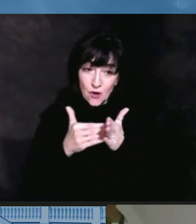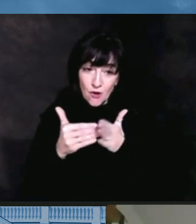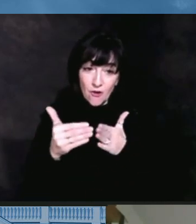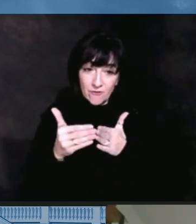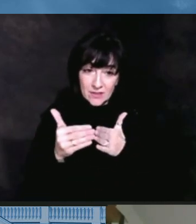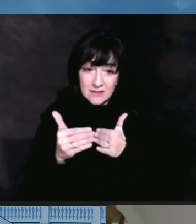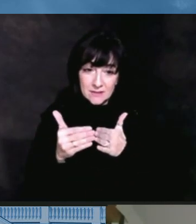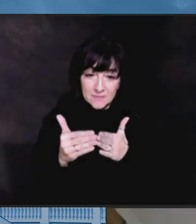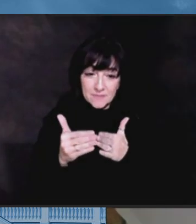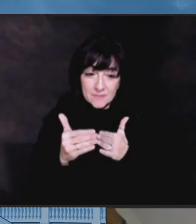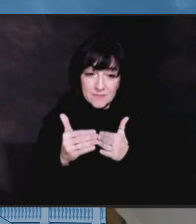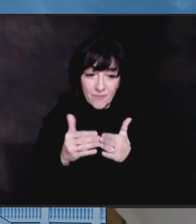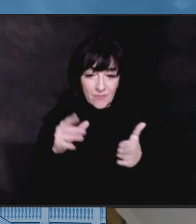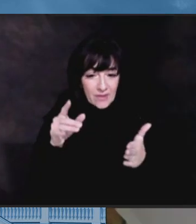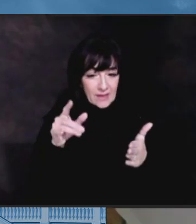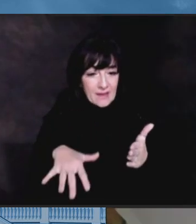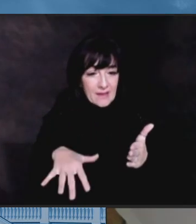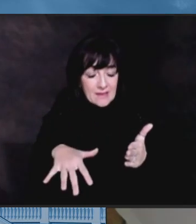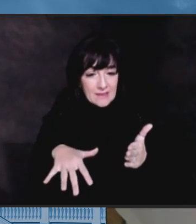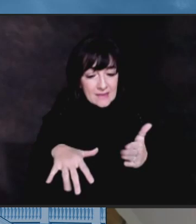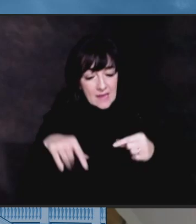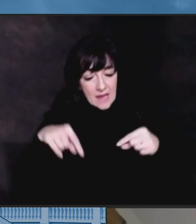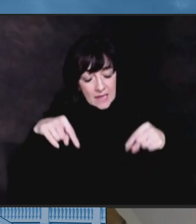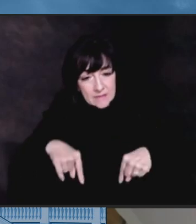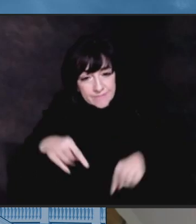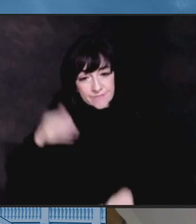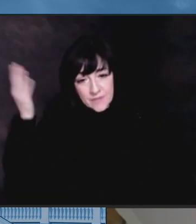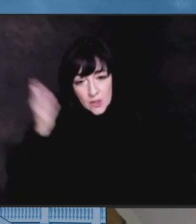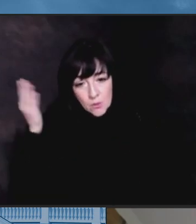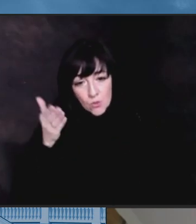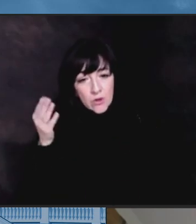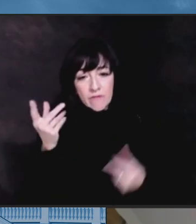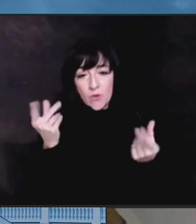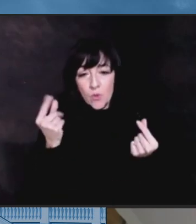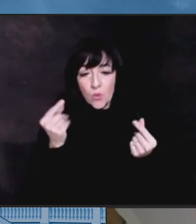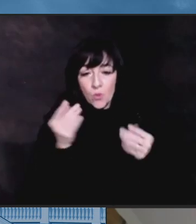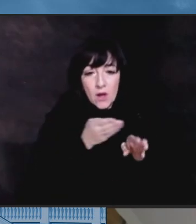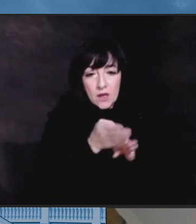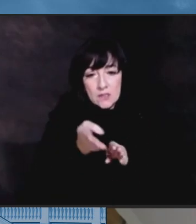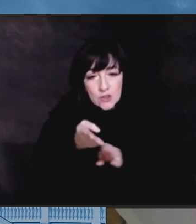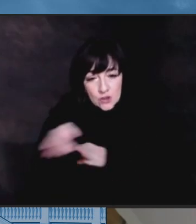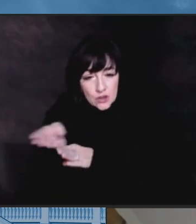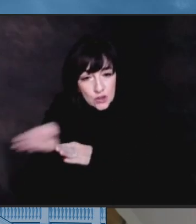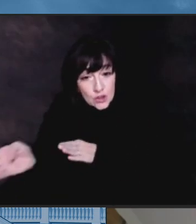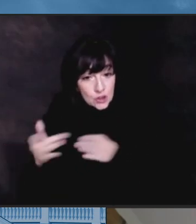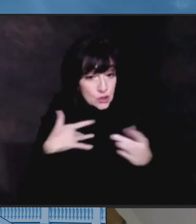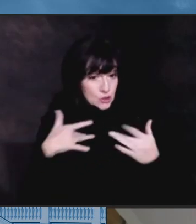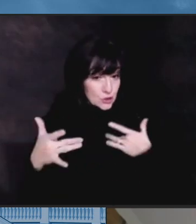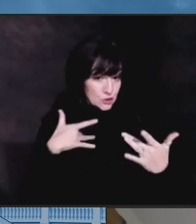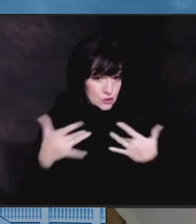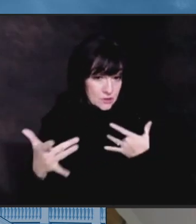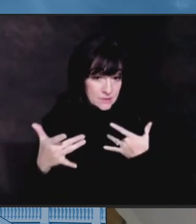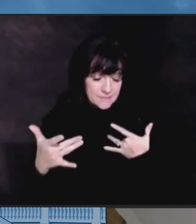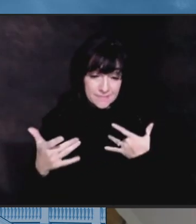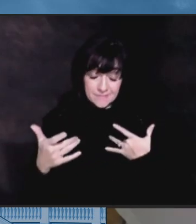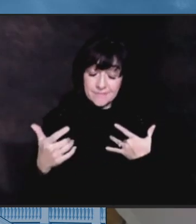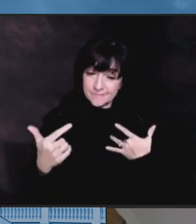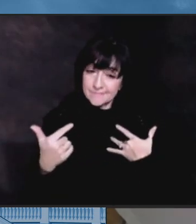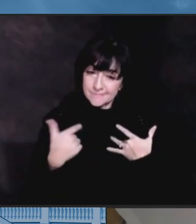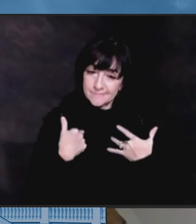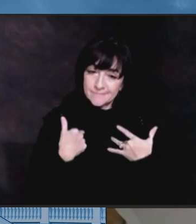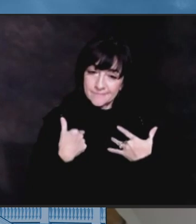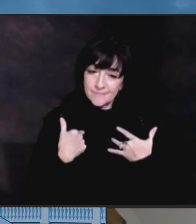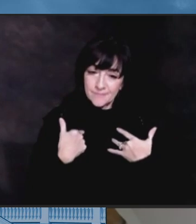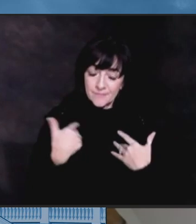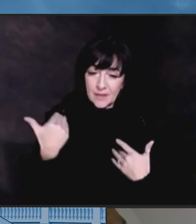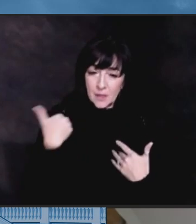these briefings, areas of concerns in the state. And if I used the criteria that I started out